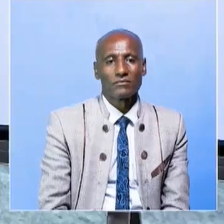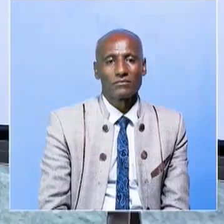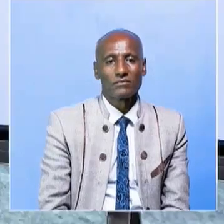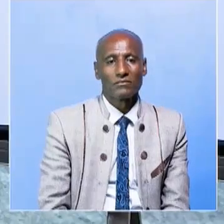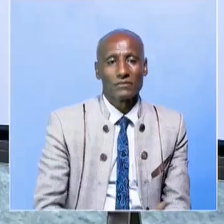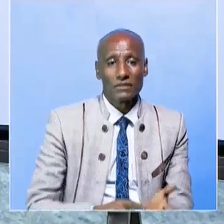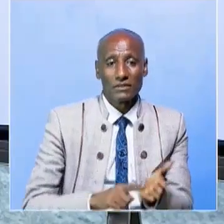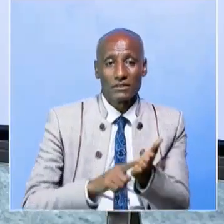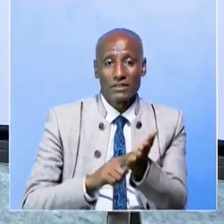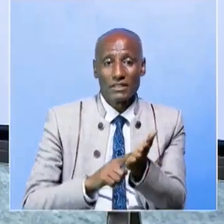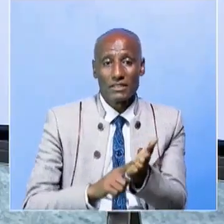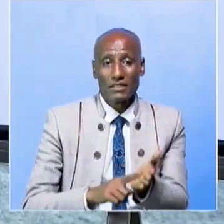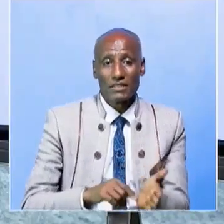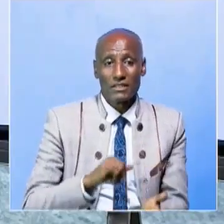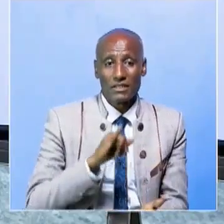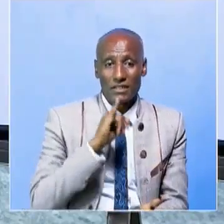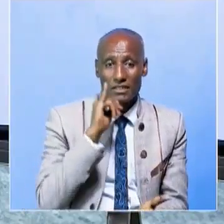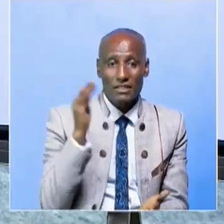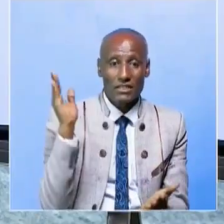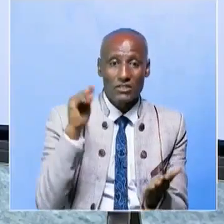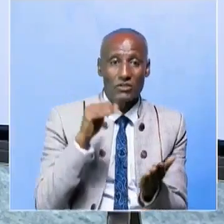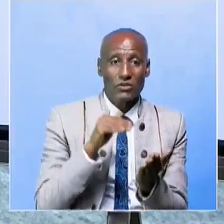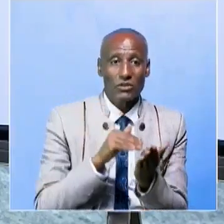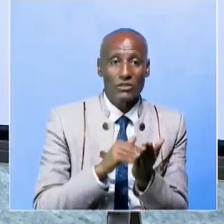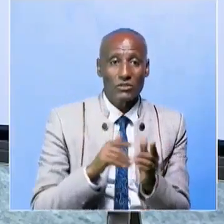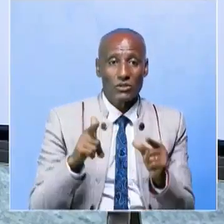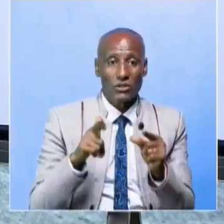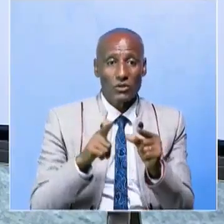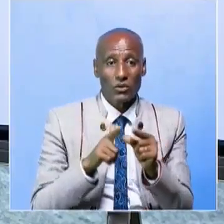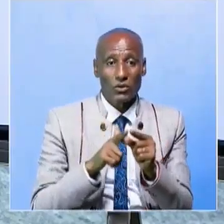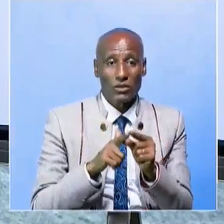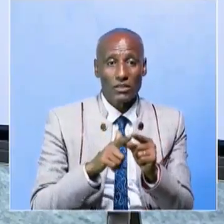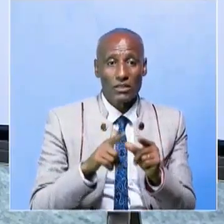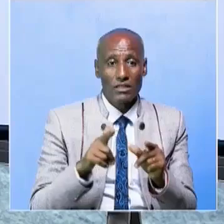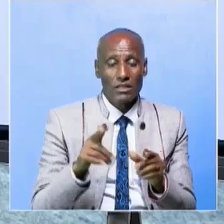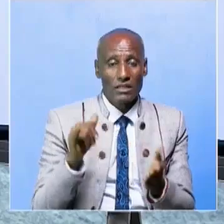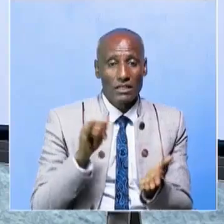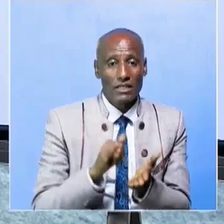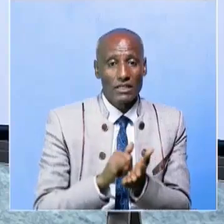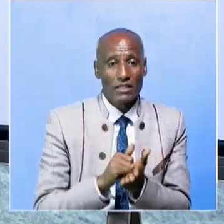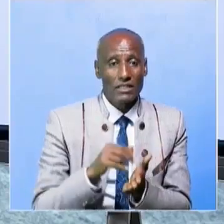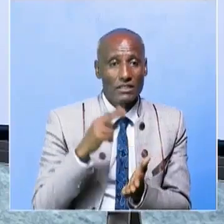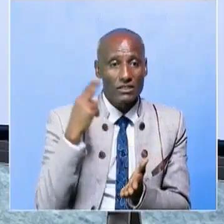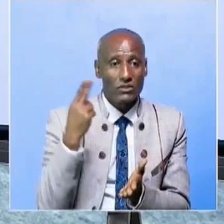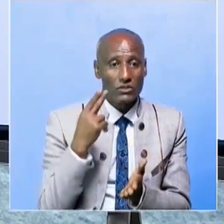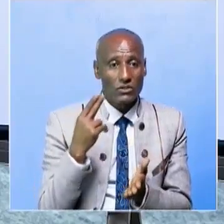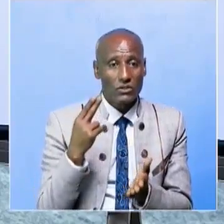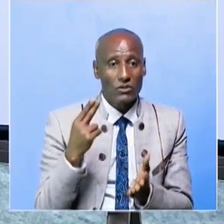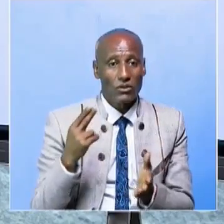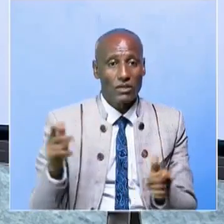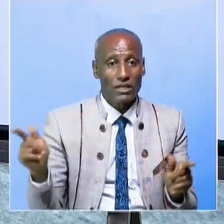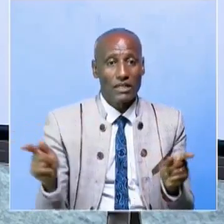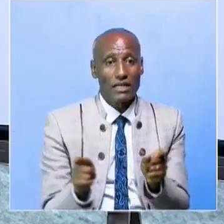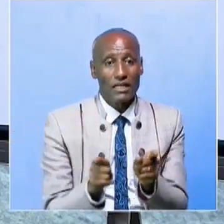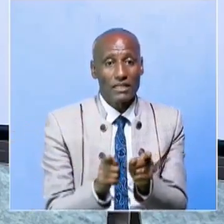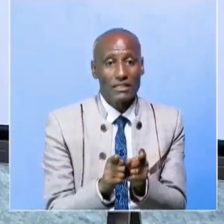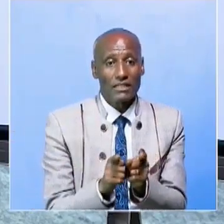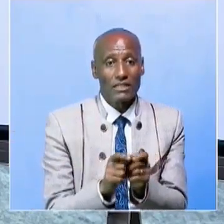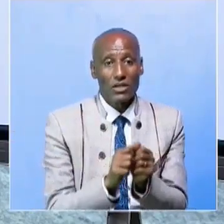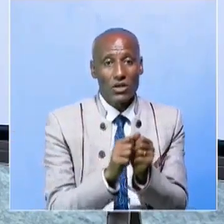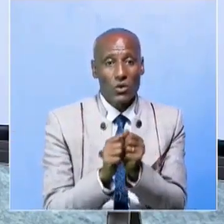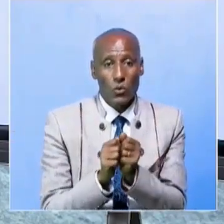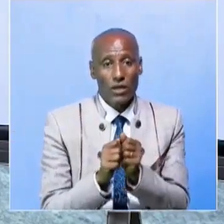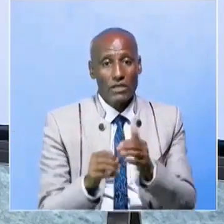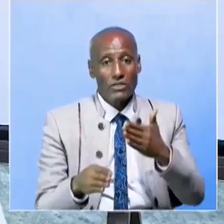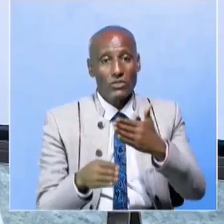This is also a word that is very much associated with constructions and